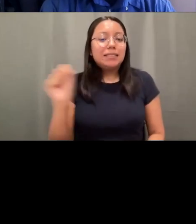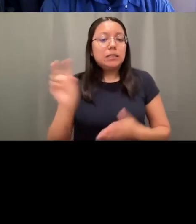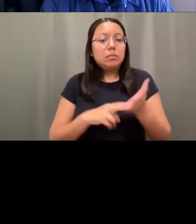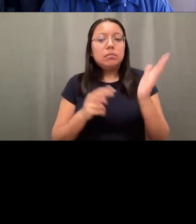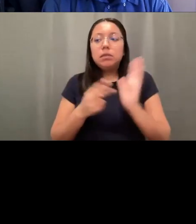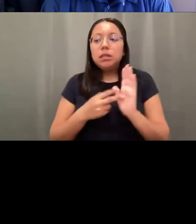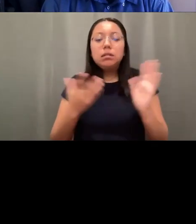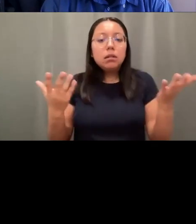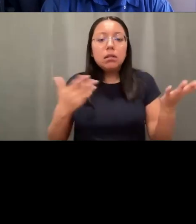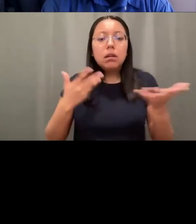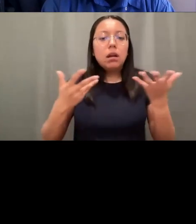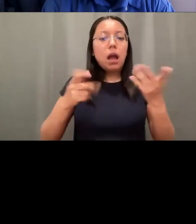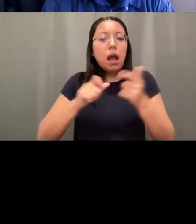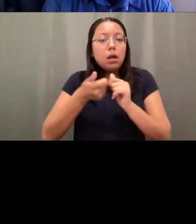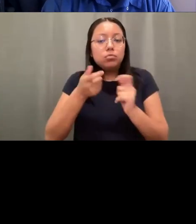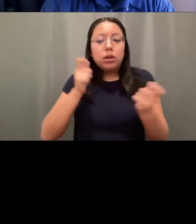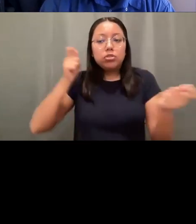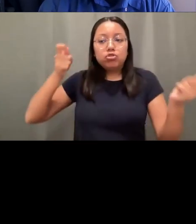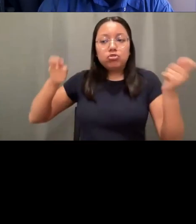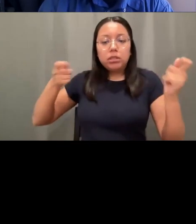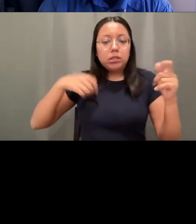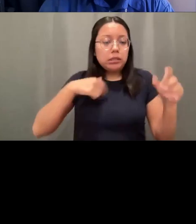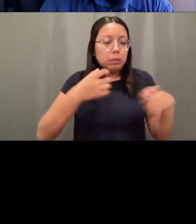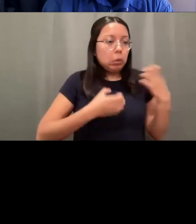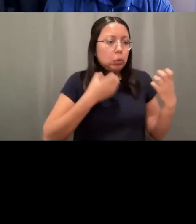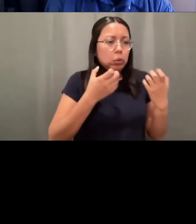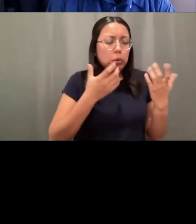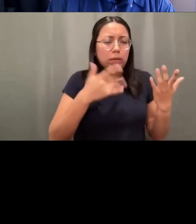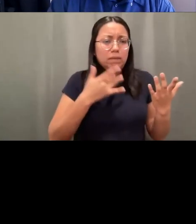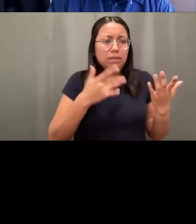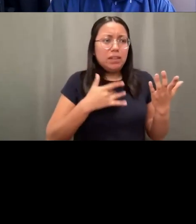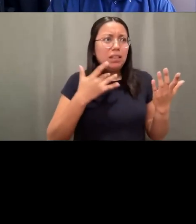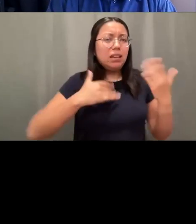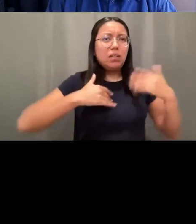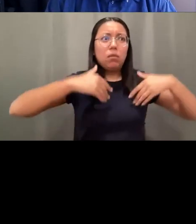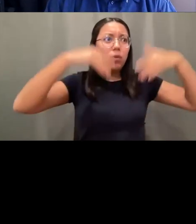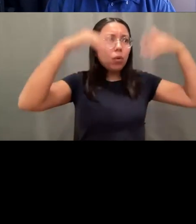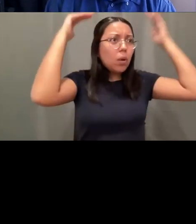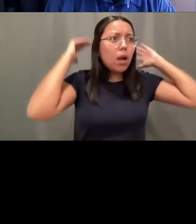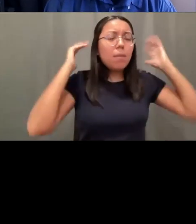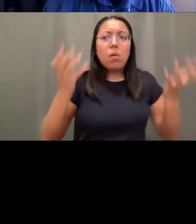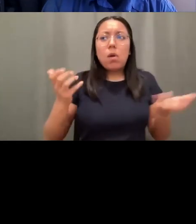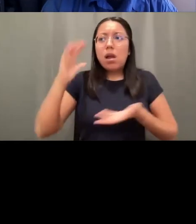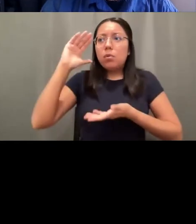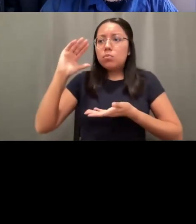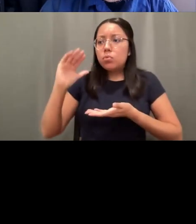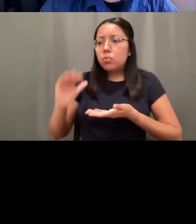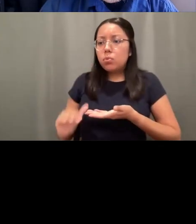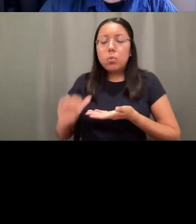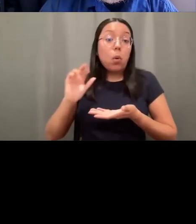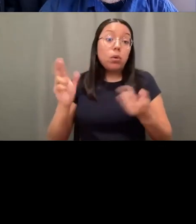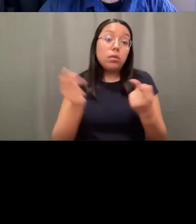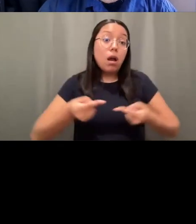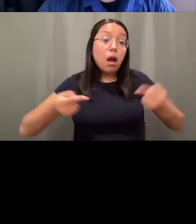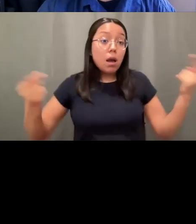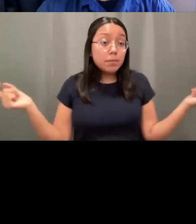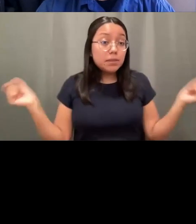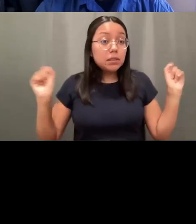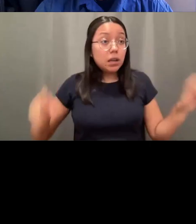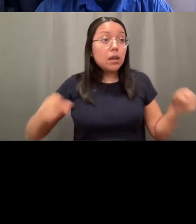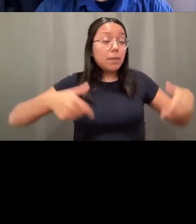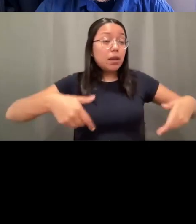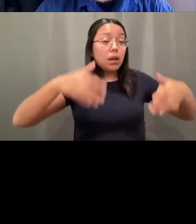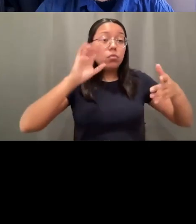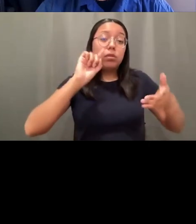less intense, or feeling numb and wanting to feel something. Sometimes people engage in self-injuring behaviors